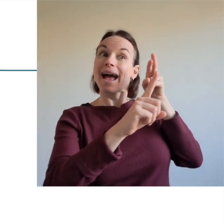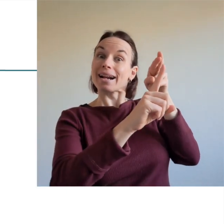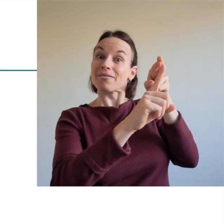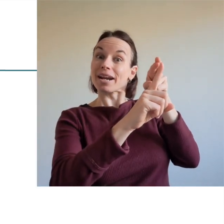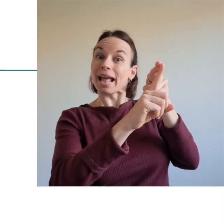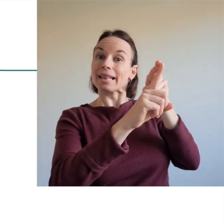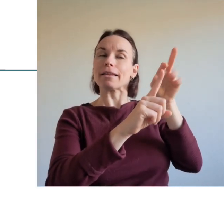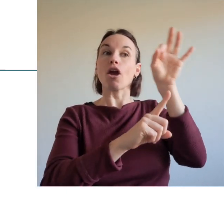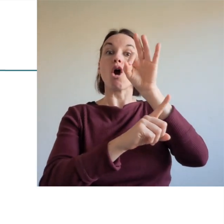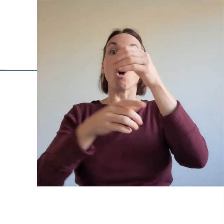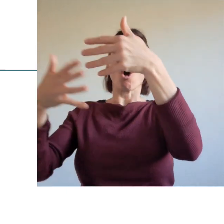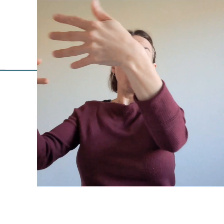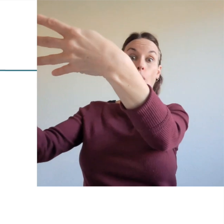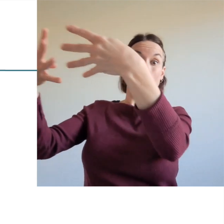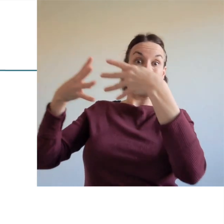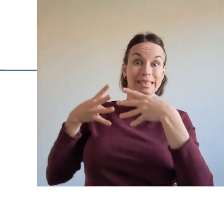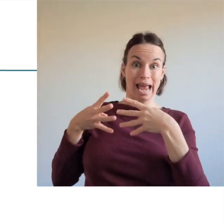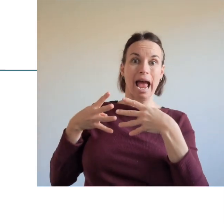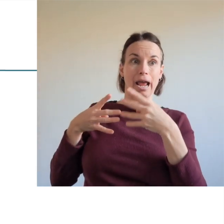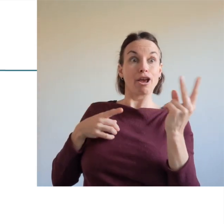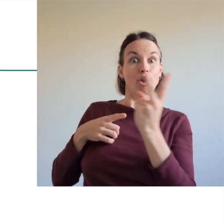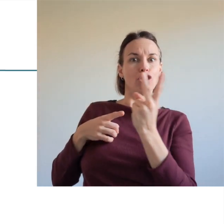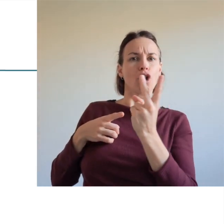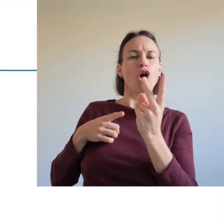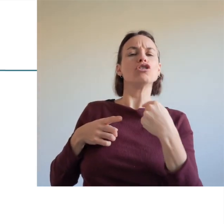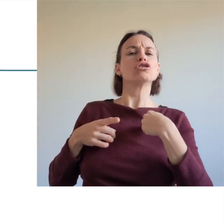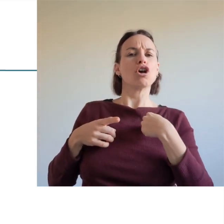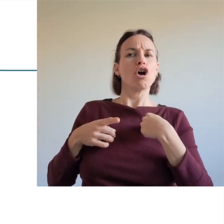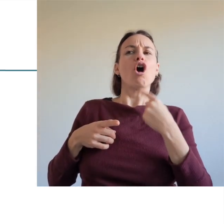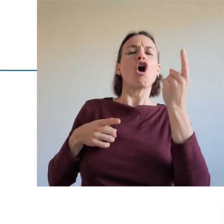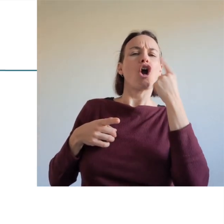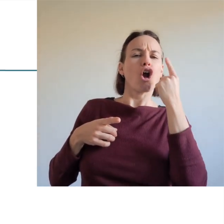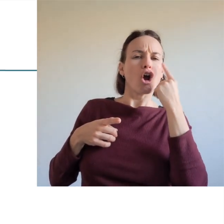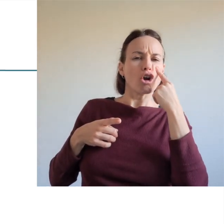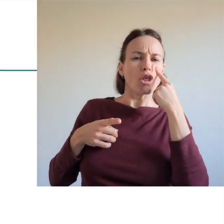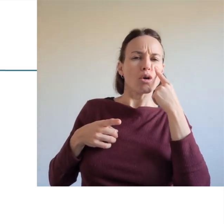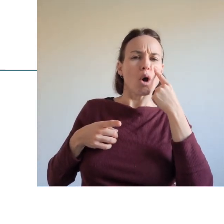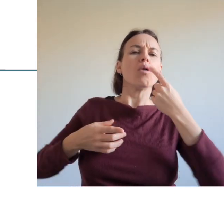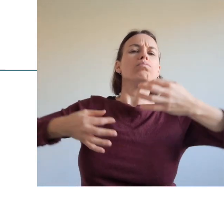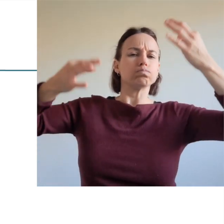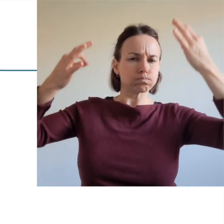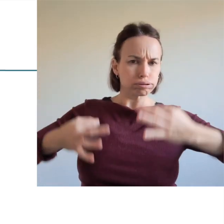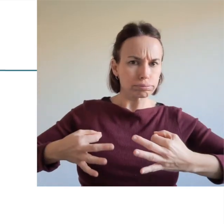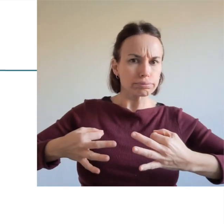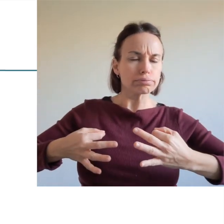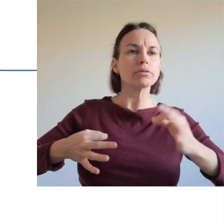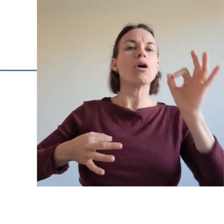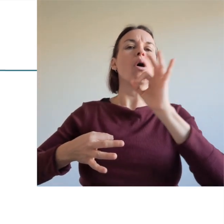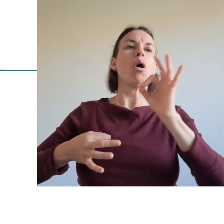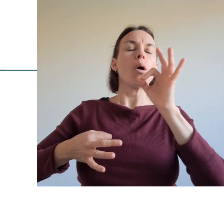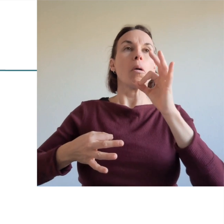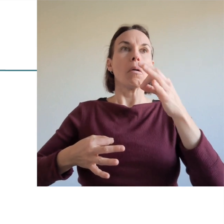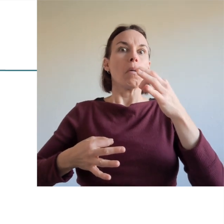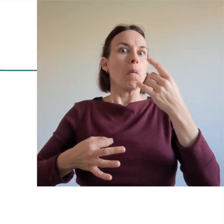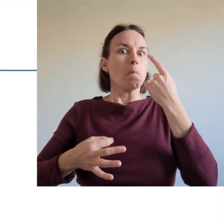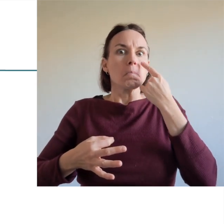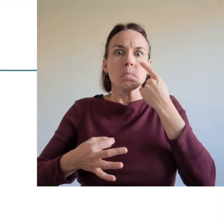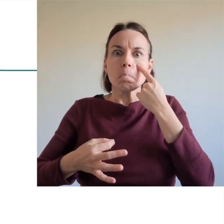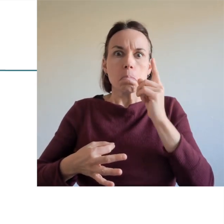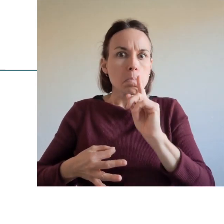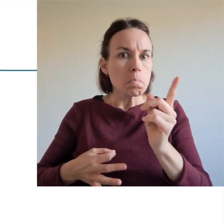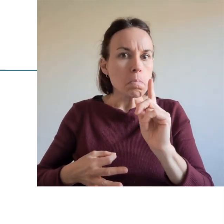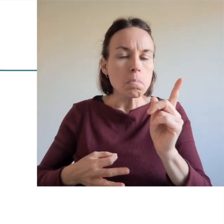And second, we consider epistemicity, which refers to the level of a speaker's certainty or